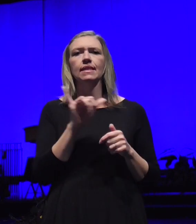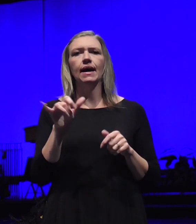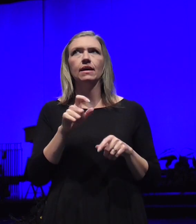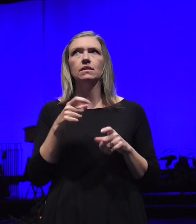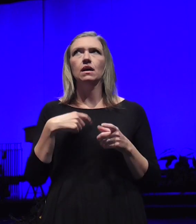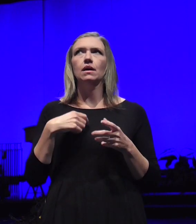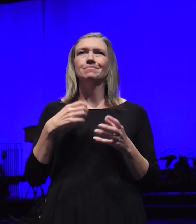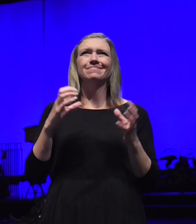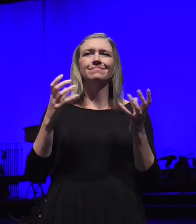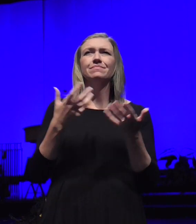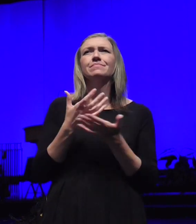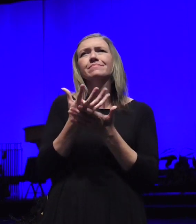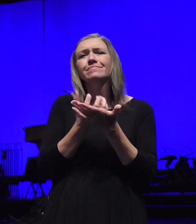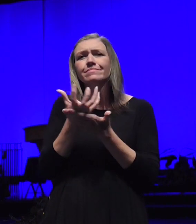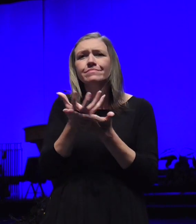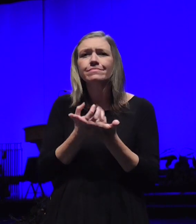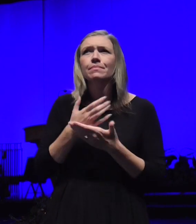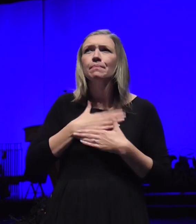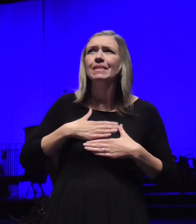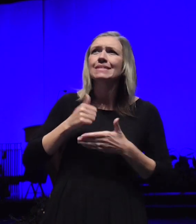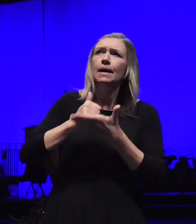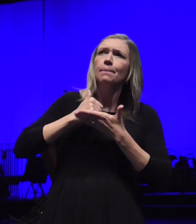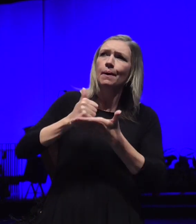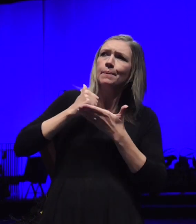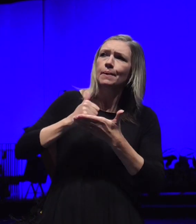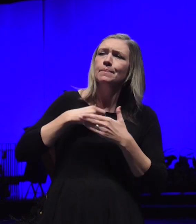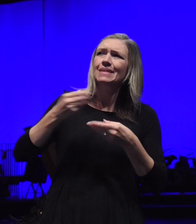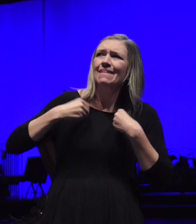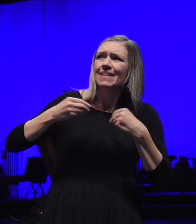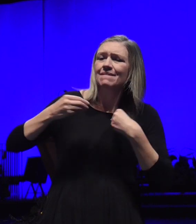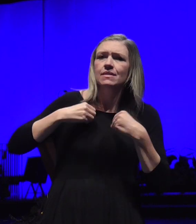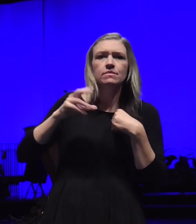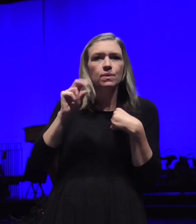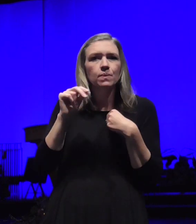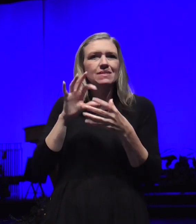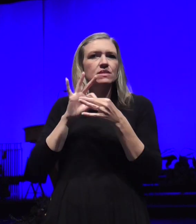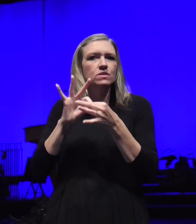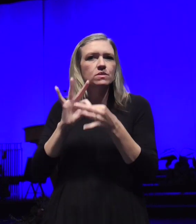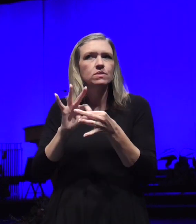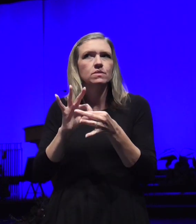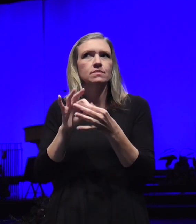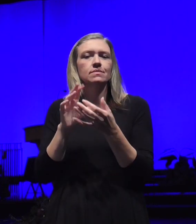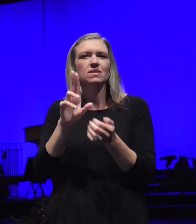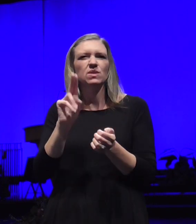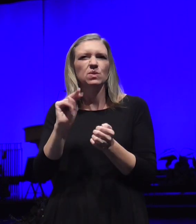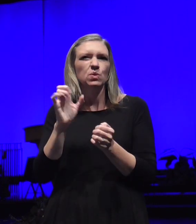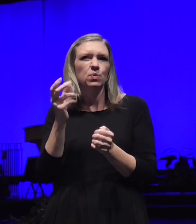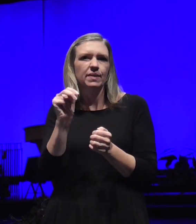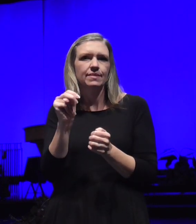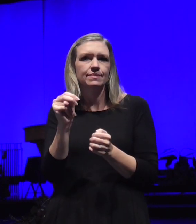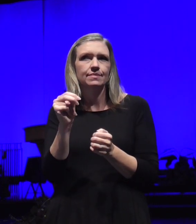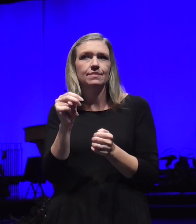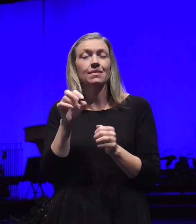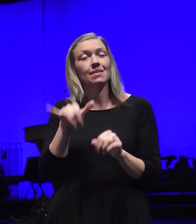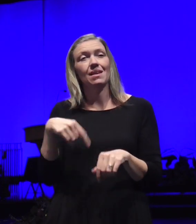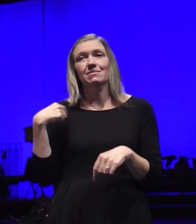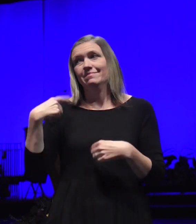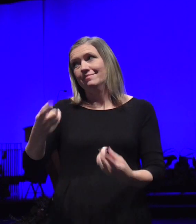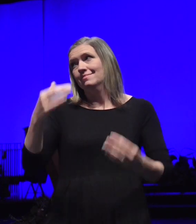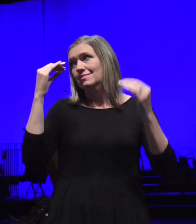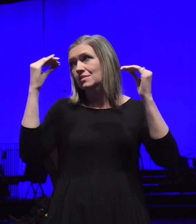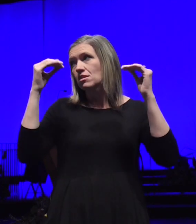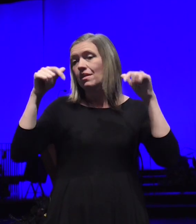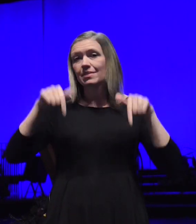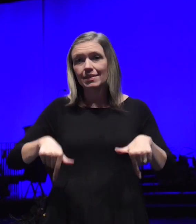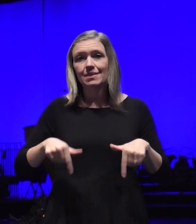beseeching, please help me, give me. It is a union. And that's what we have always taught in our faith